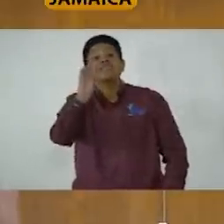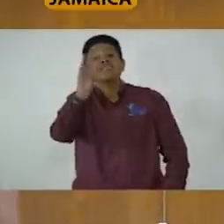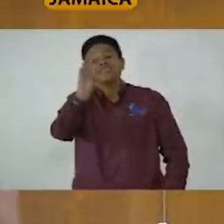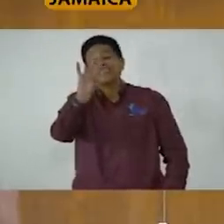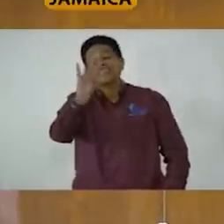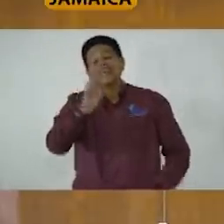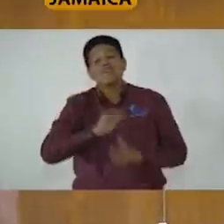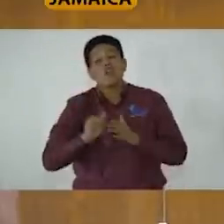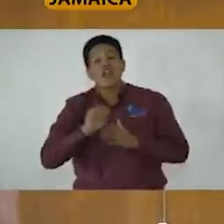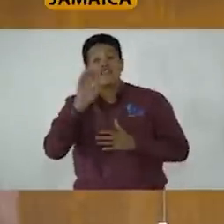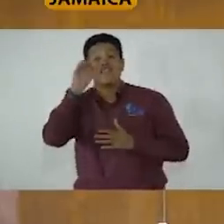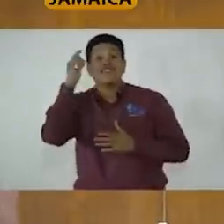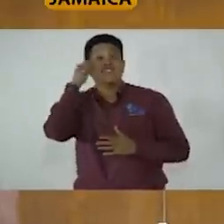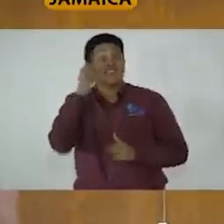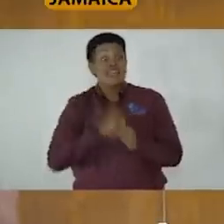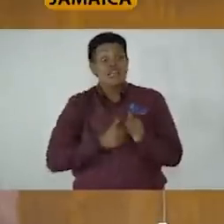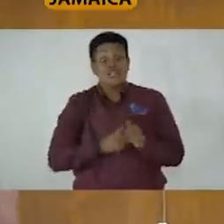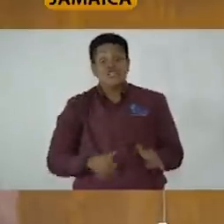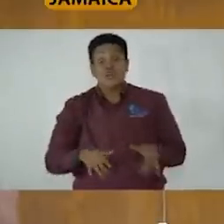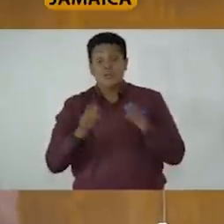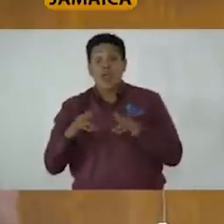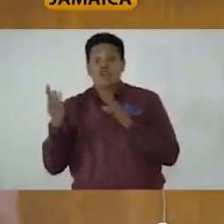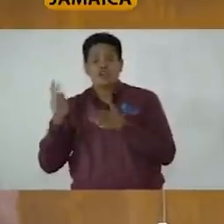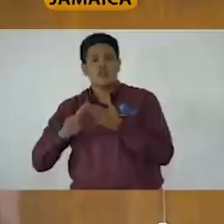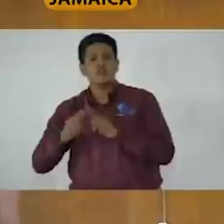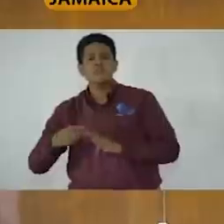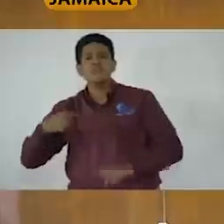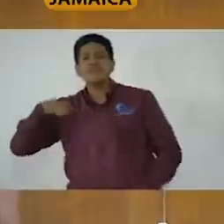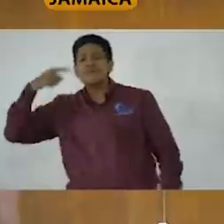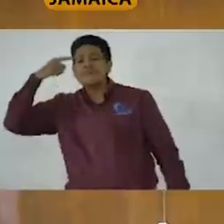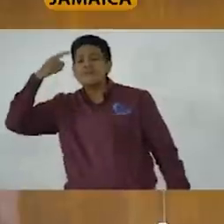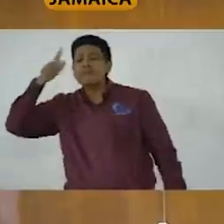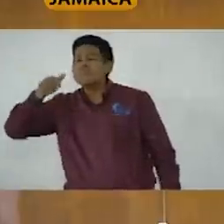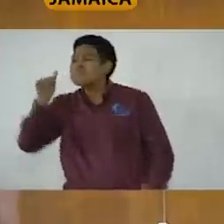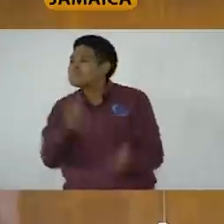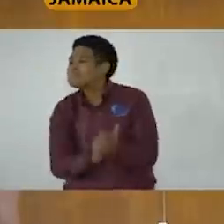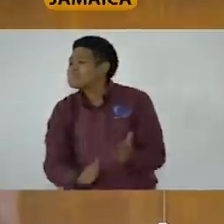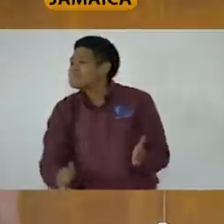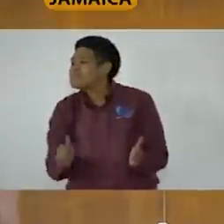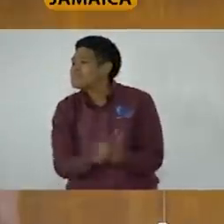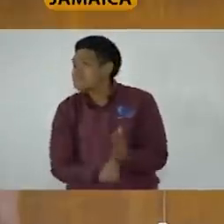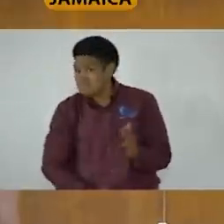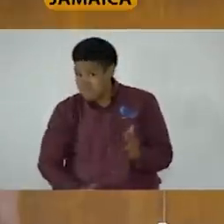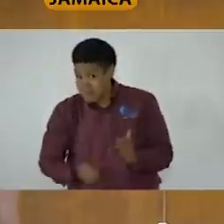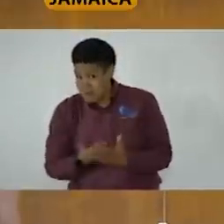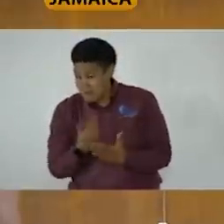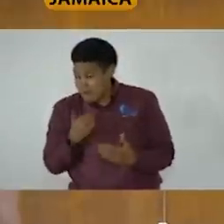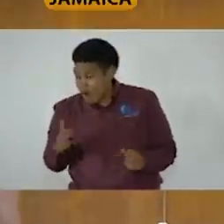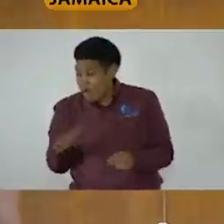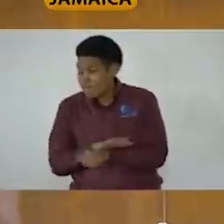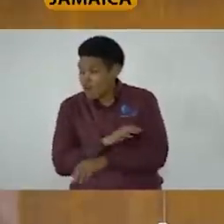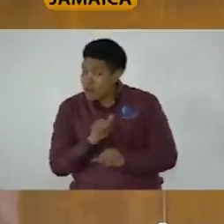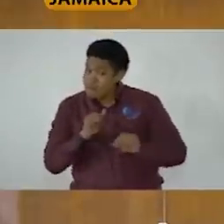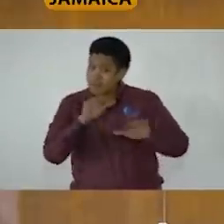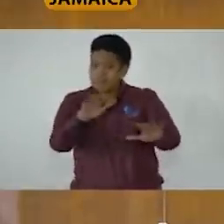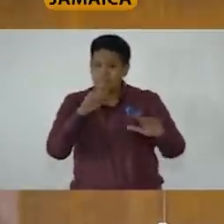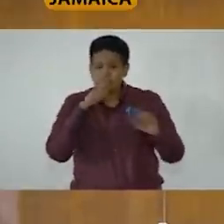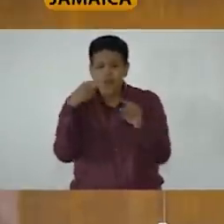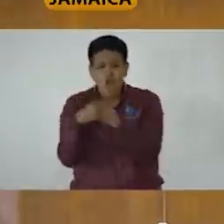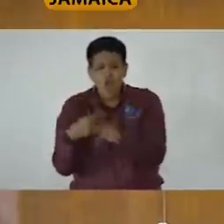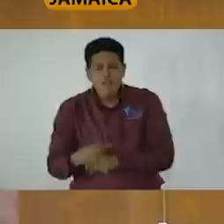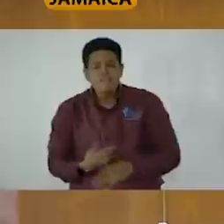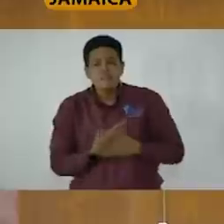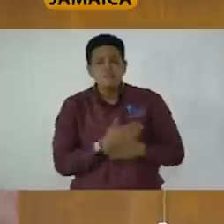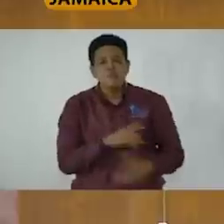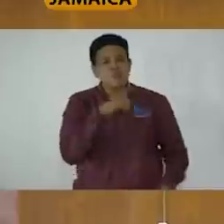US$67.50 per barrel, a figure which I would consider unrealistic even before we had the full-fledged conflict between